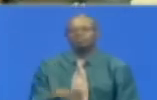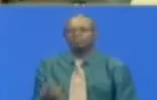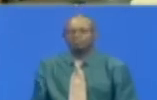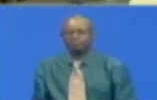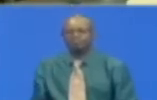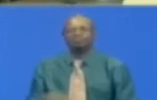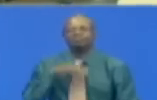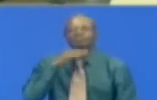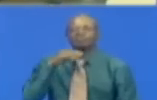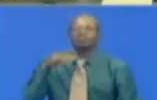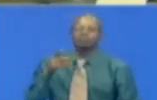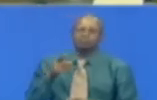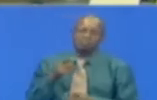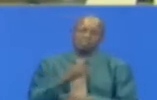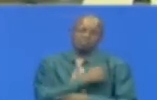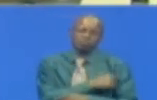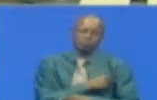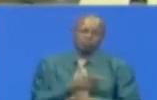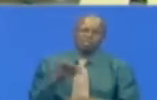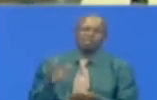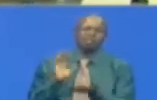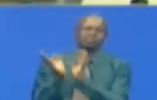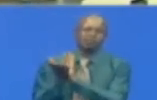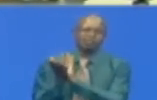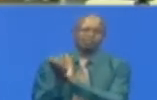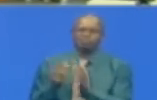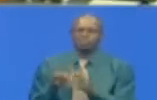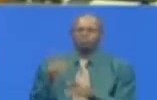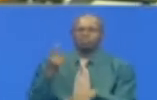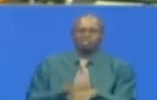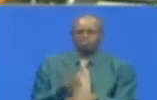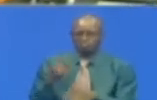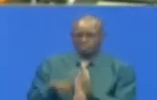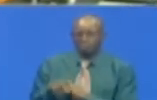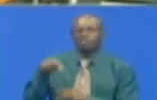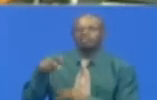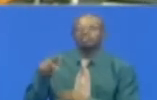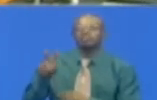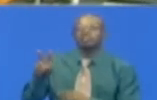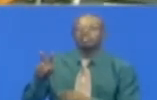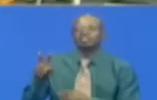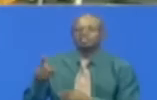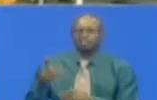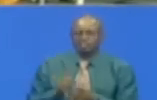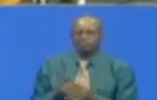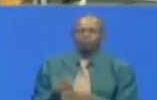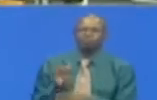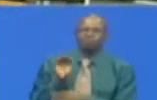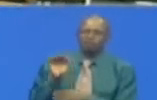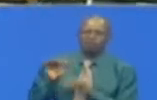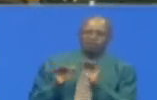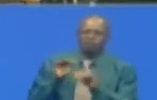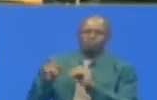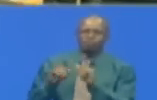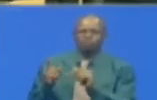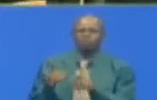hospital in Kasarani, Nairobi last night. He at one point graced our NTV studios hosted by Jane Goiri on Johari after